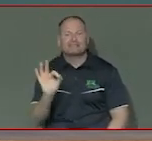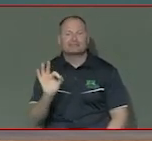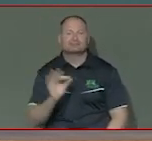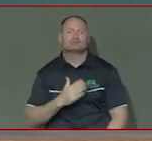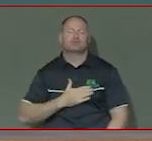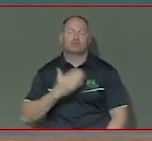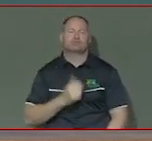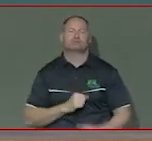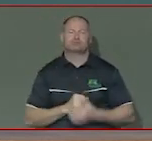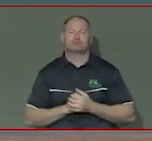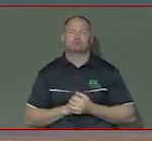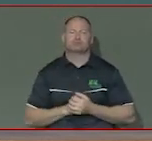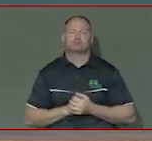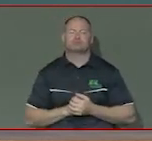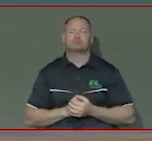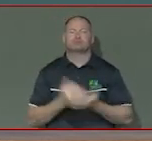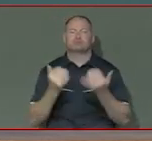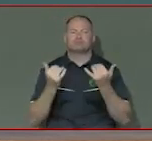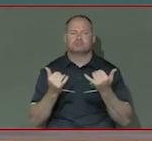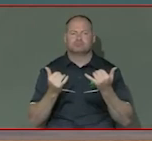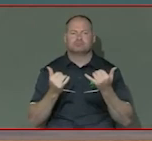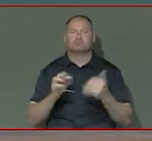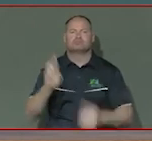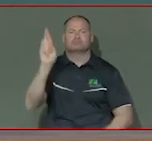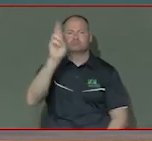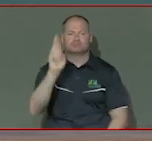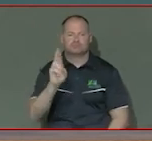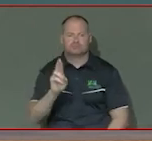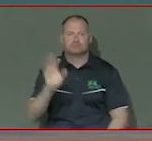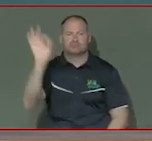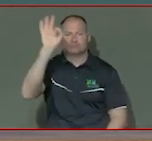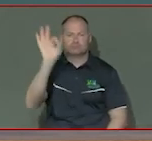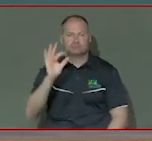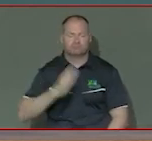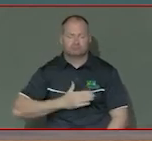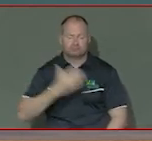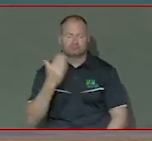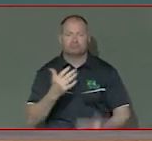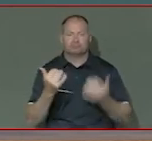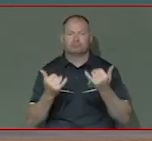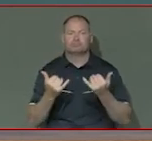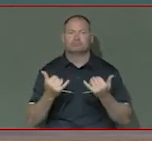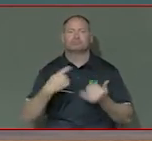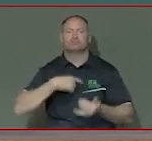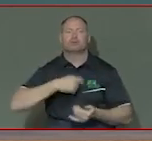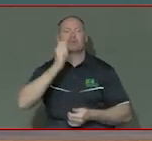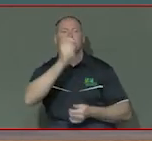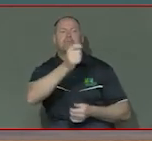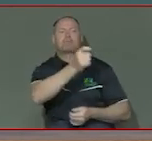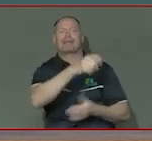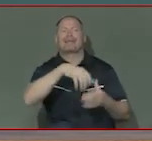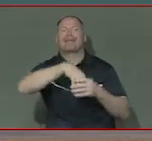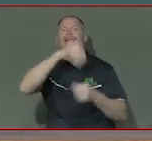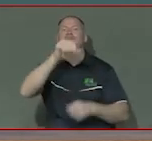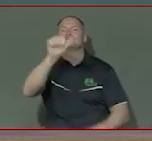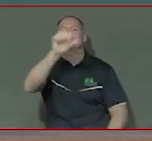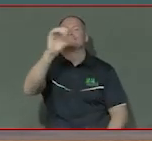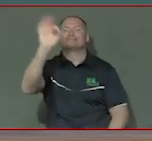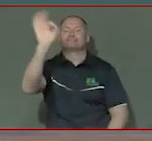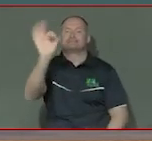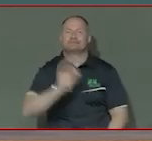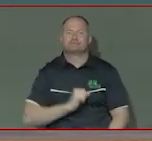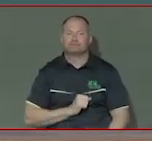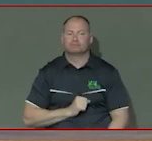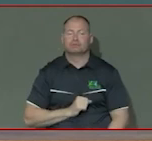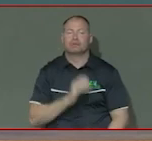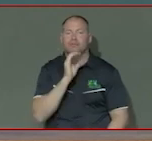So if my dividend rate, payout rate is 60%, it means of every